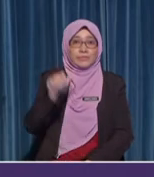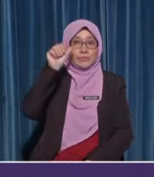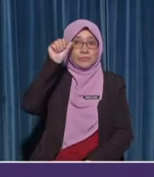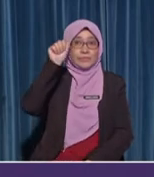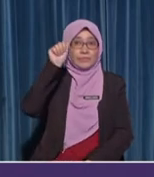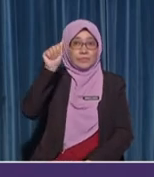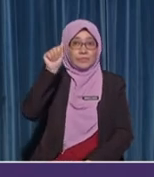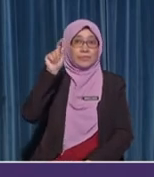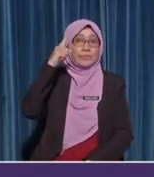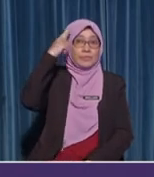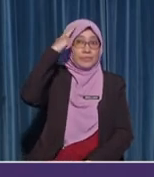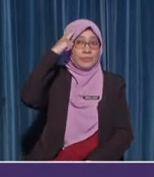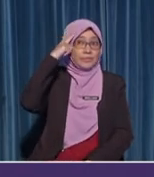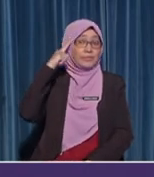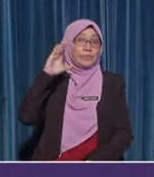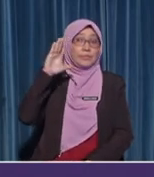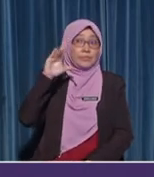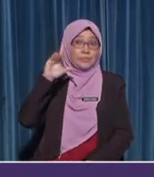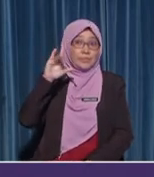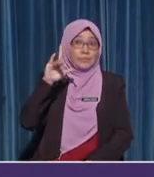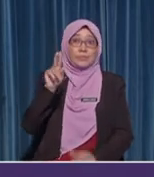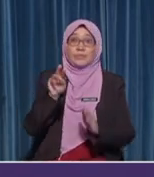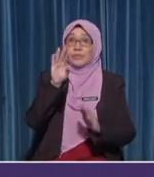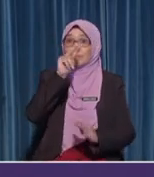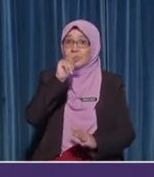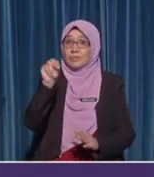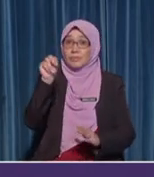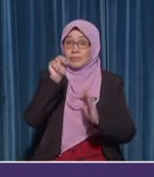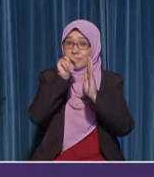hour is equal to 15 minutes.